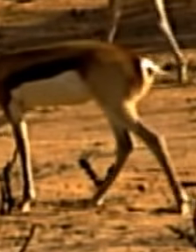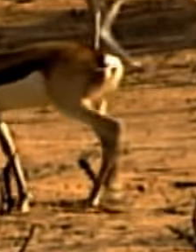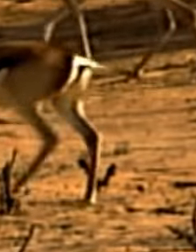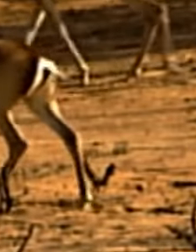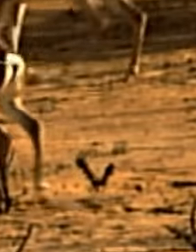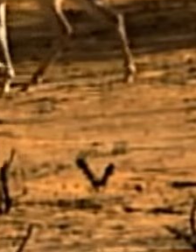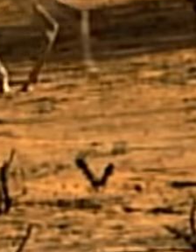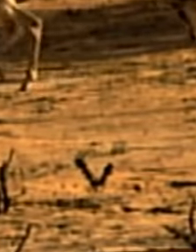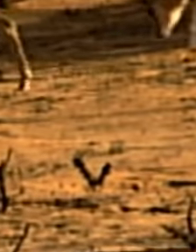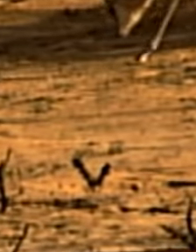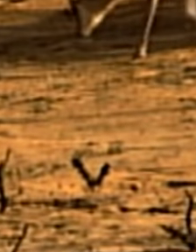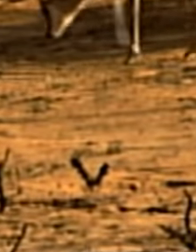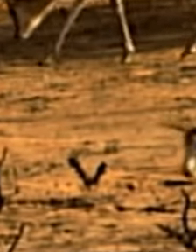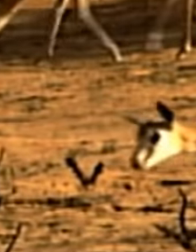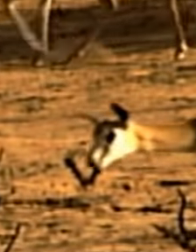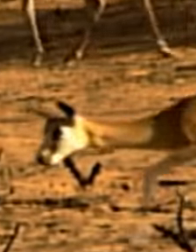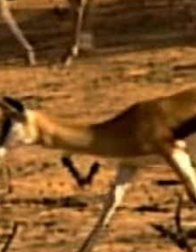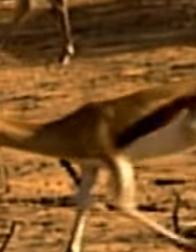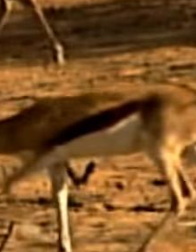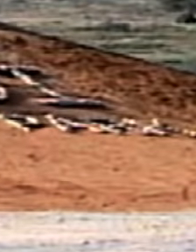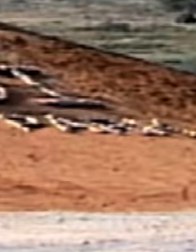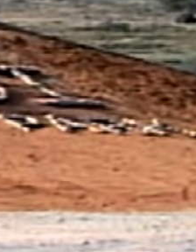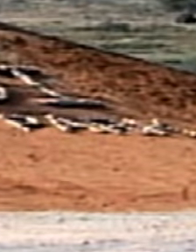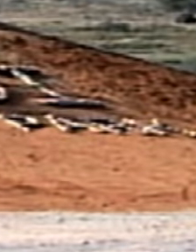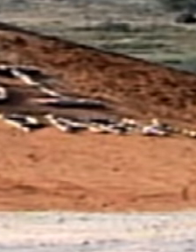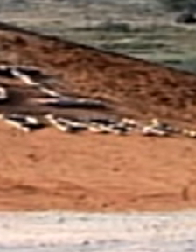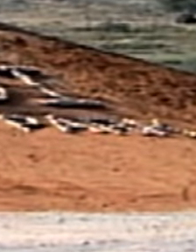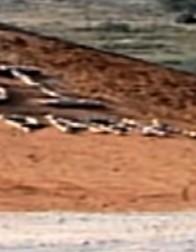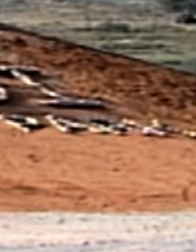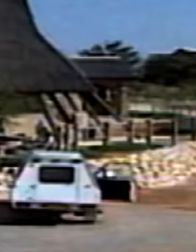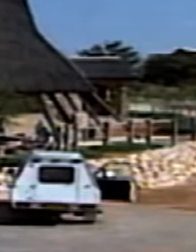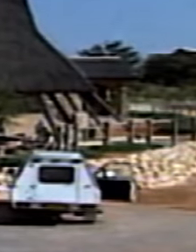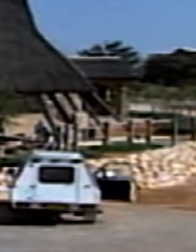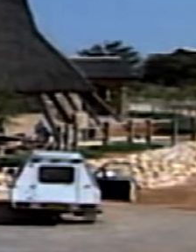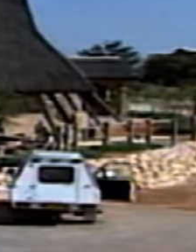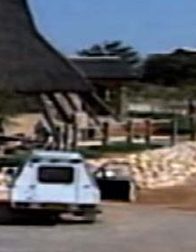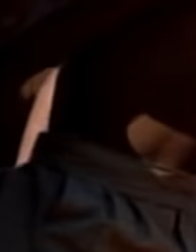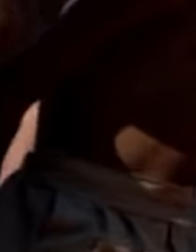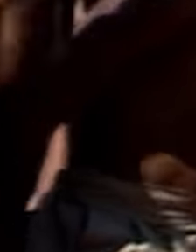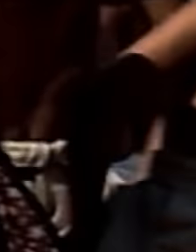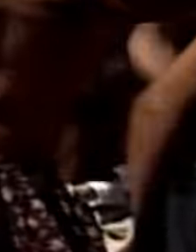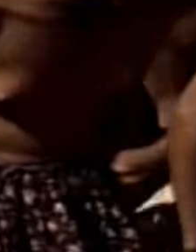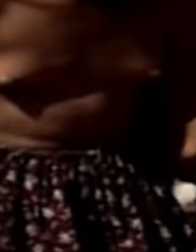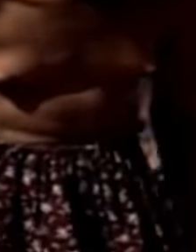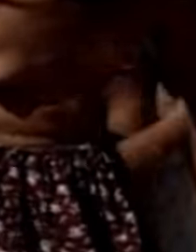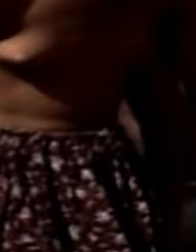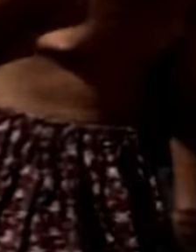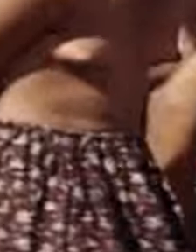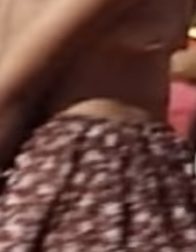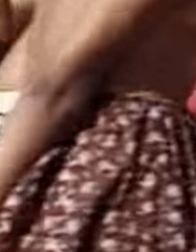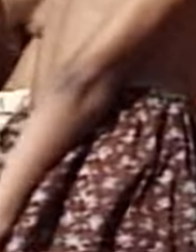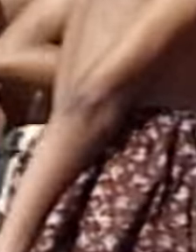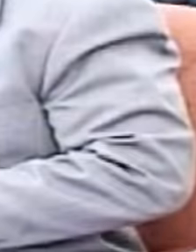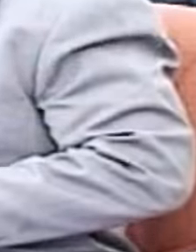South Africa embraced the concept of transfrontiers linking ecological reserves across national borders. On the 12th of May